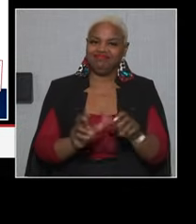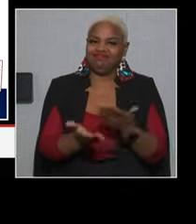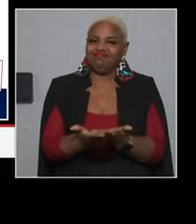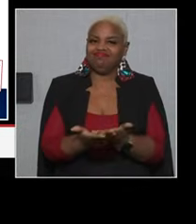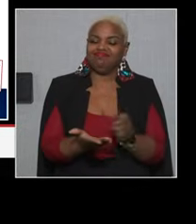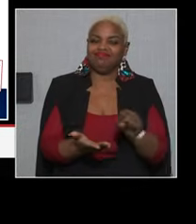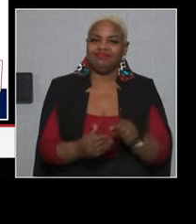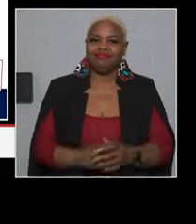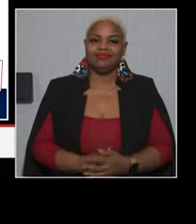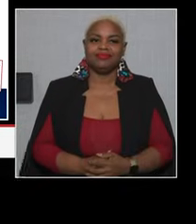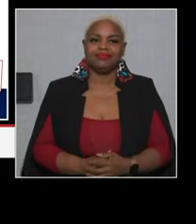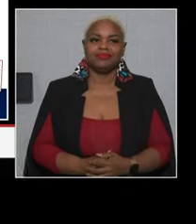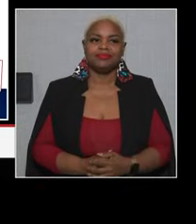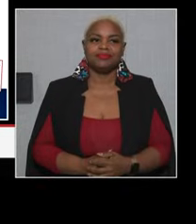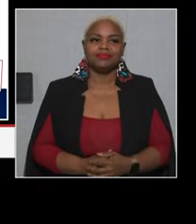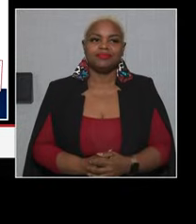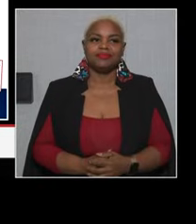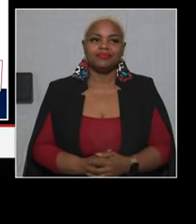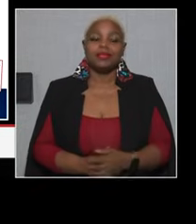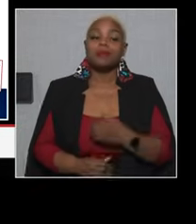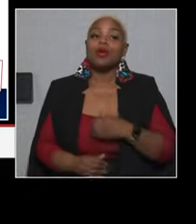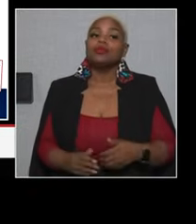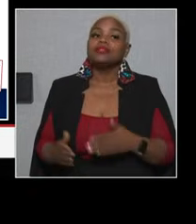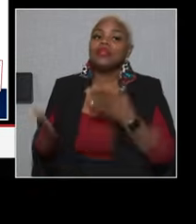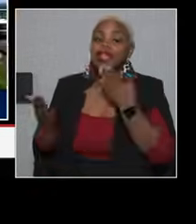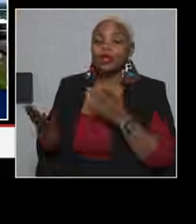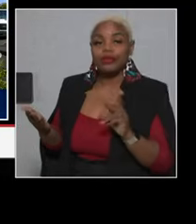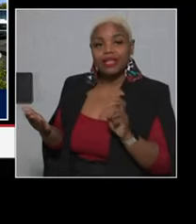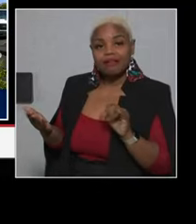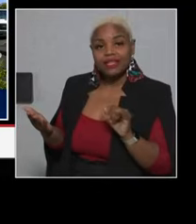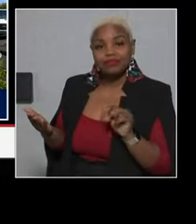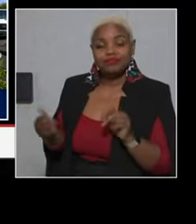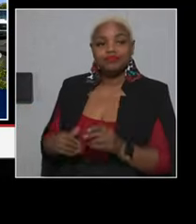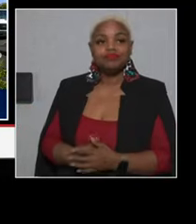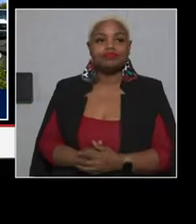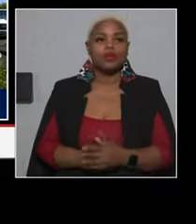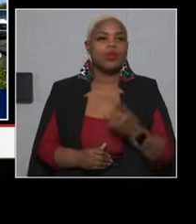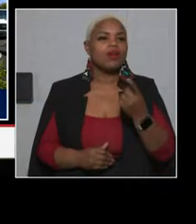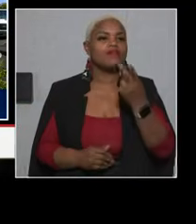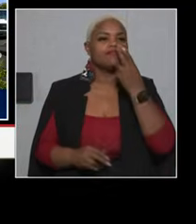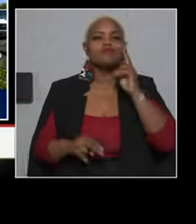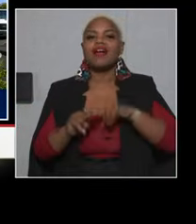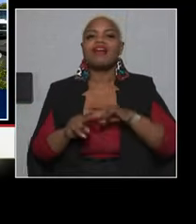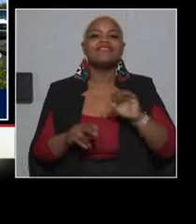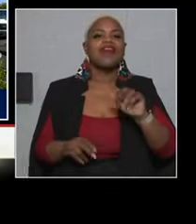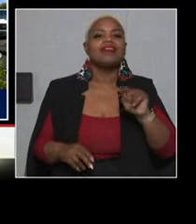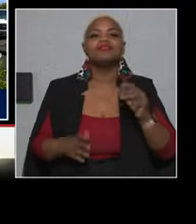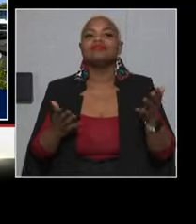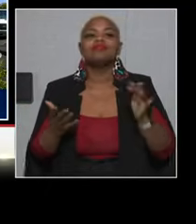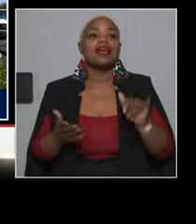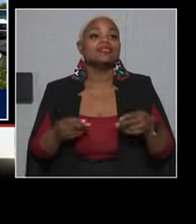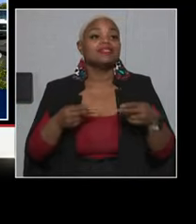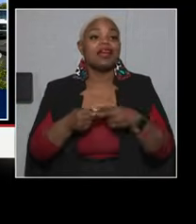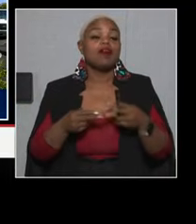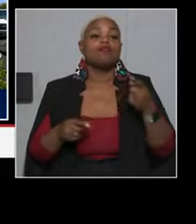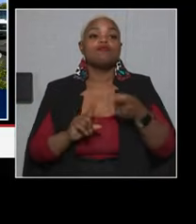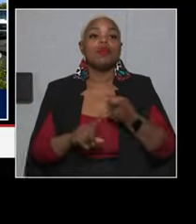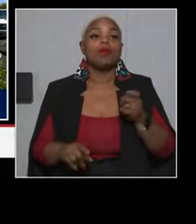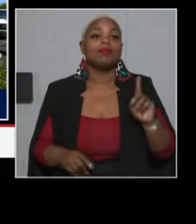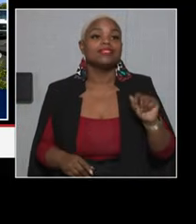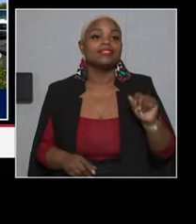Kevin. And one of my favorite little factoids on that slide is from Dave Thomas Circle to